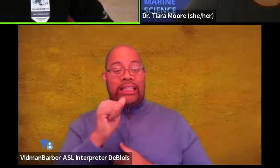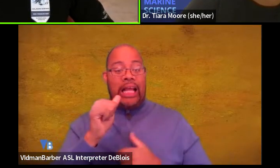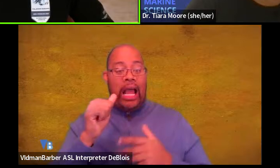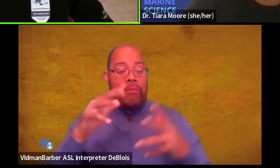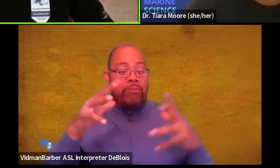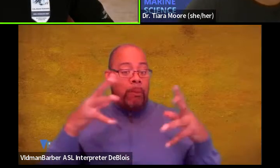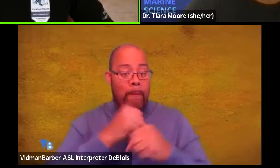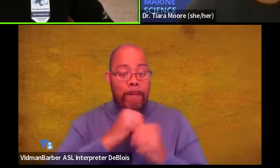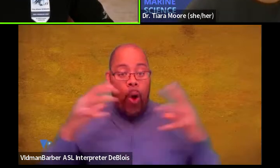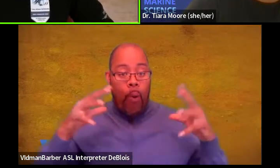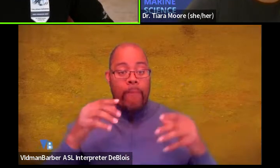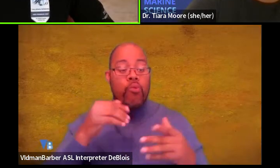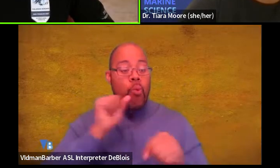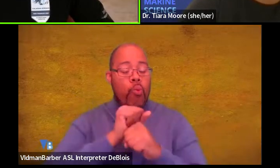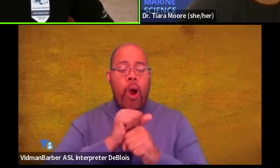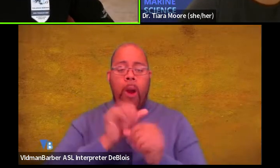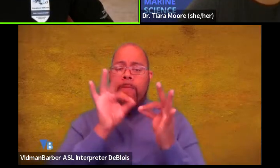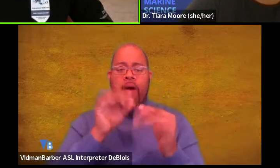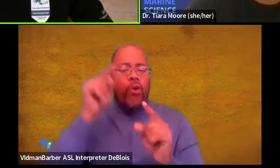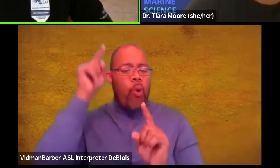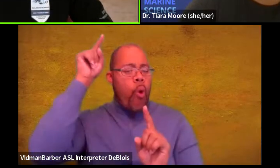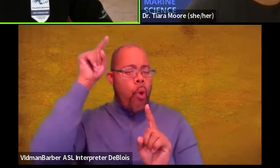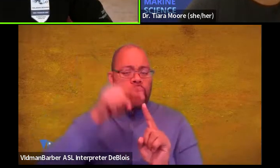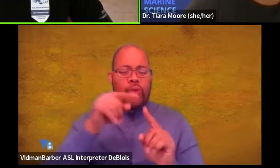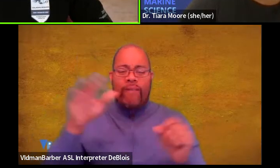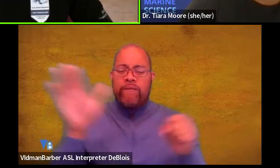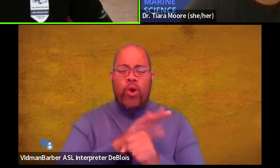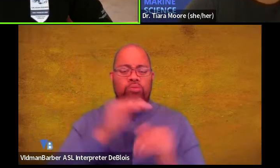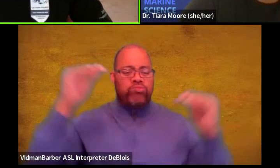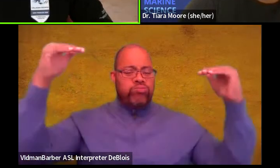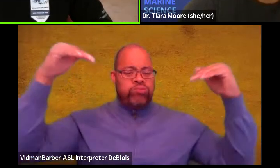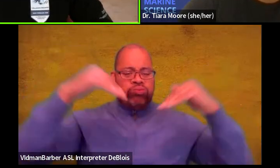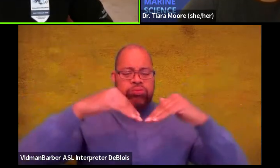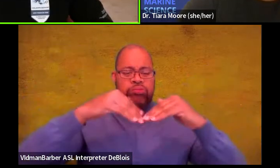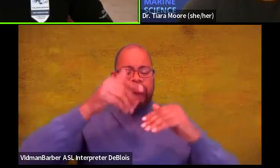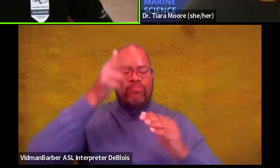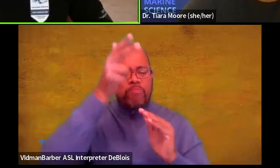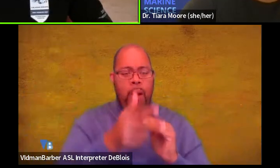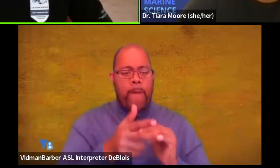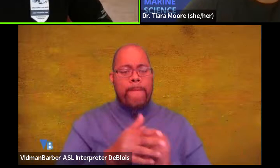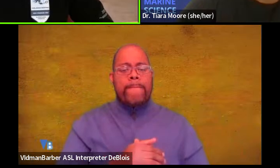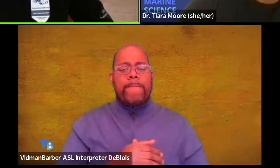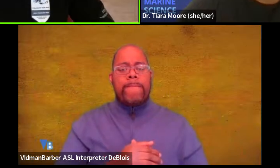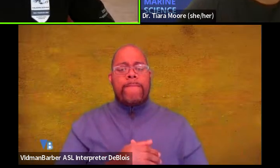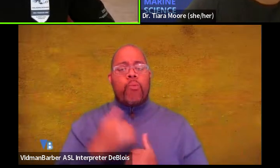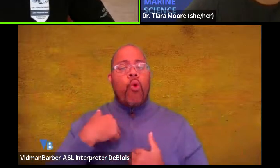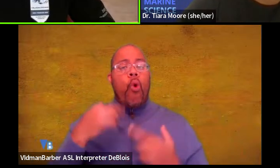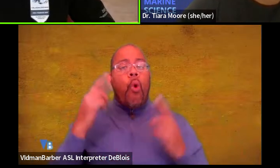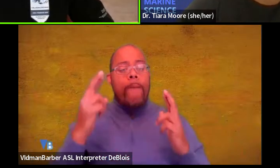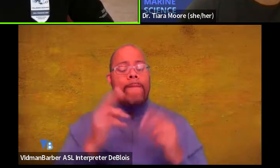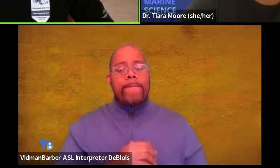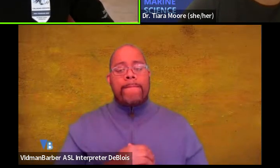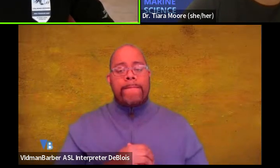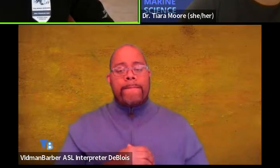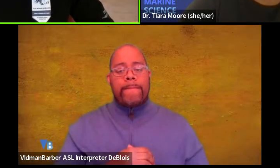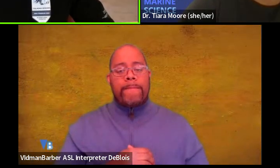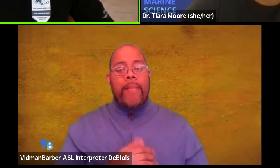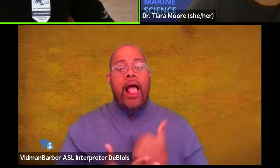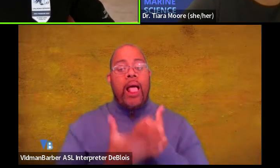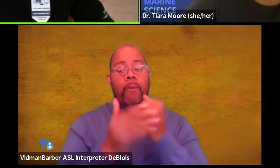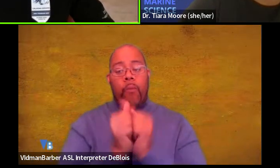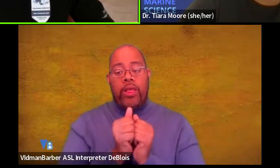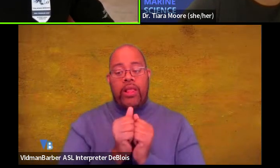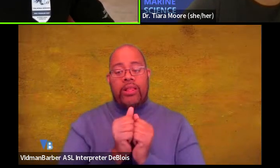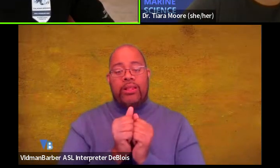implode. It worked perfectly all the way down to the full extent of the ocean. So that's going to, we hope, help with